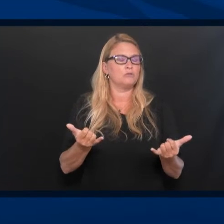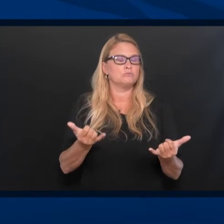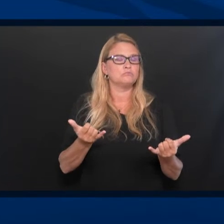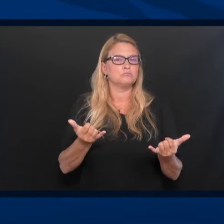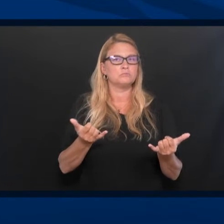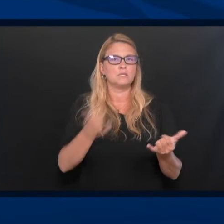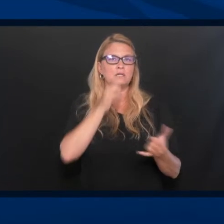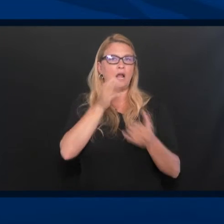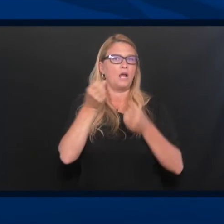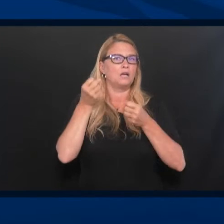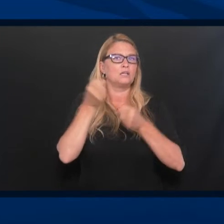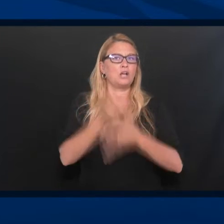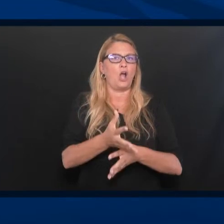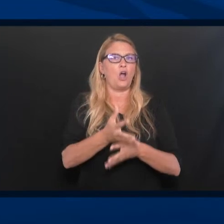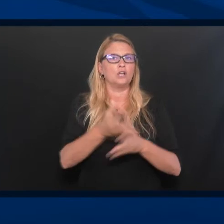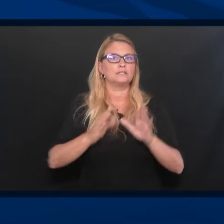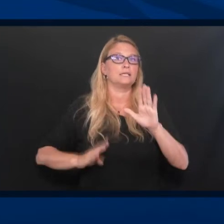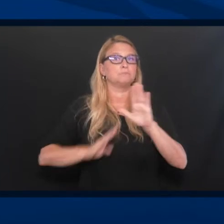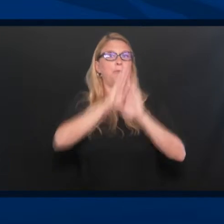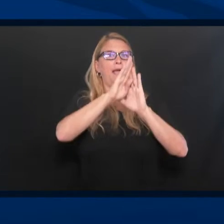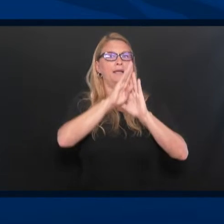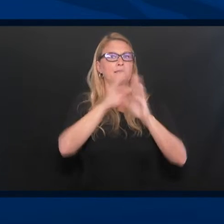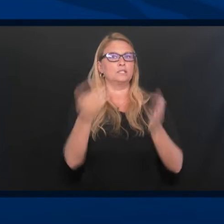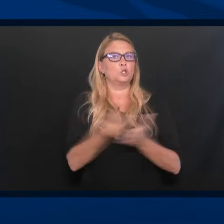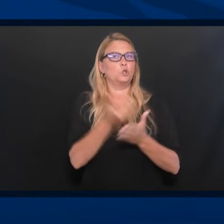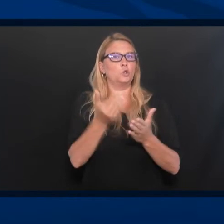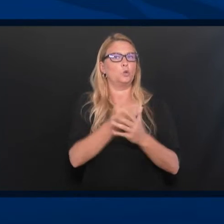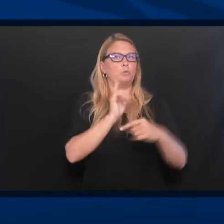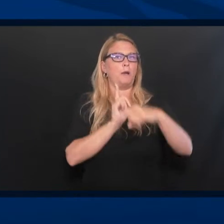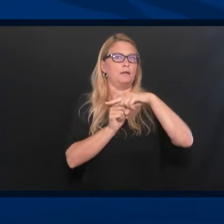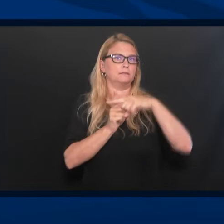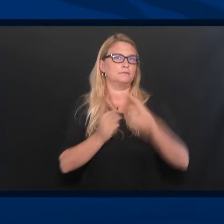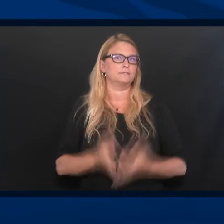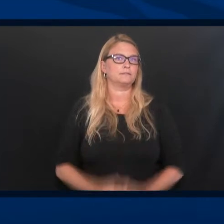necessarily cause some sort of spike in cases. Thank you.